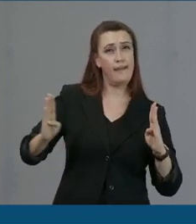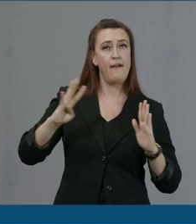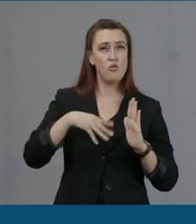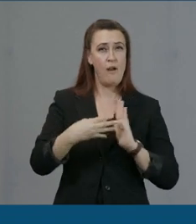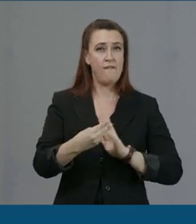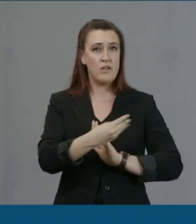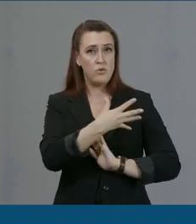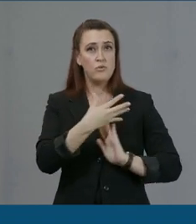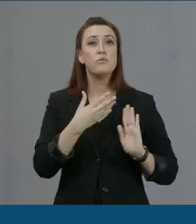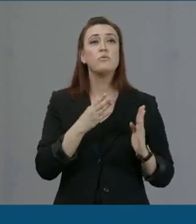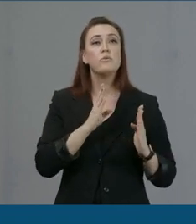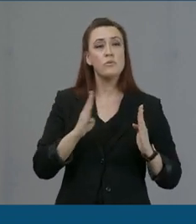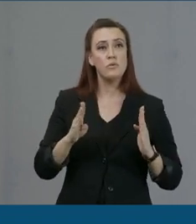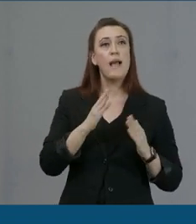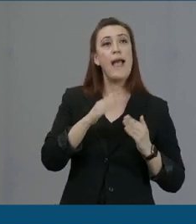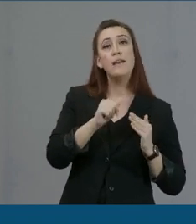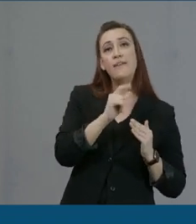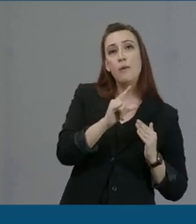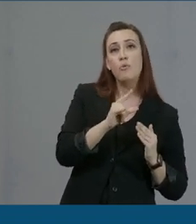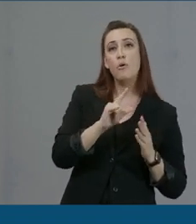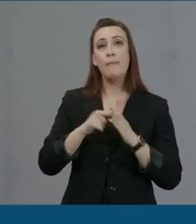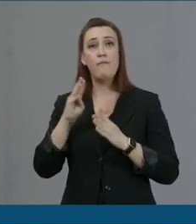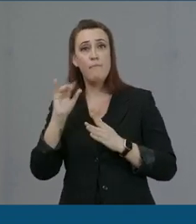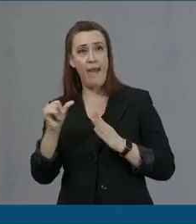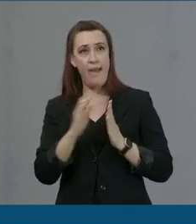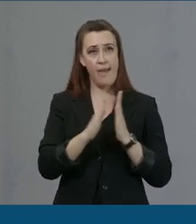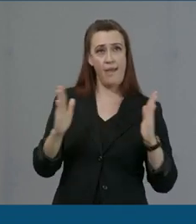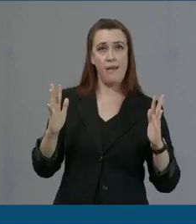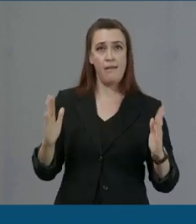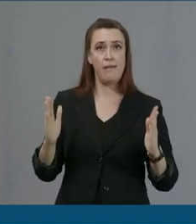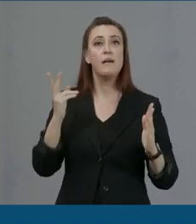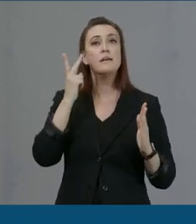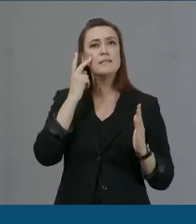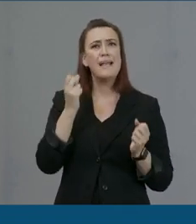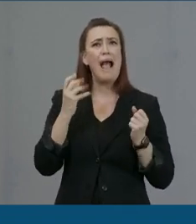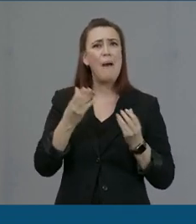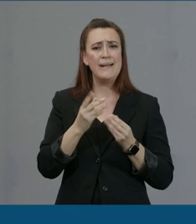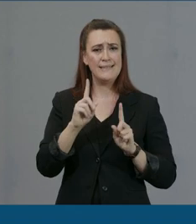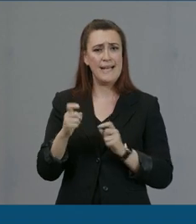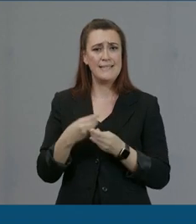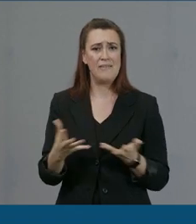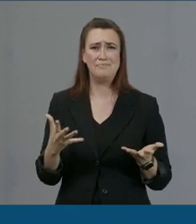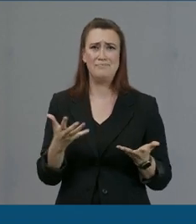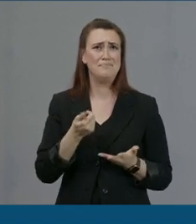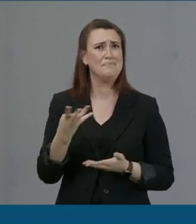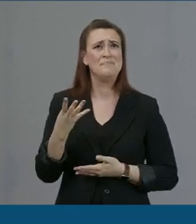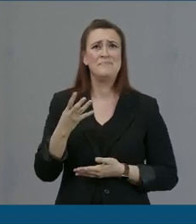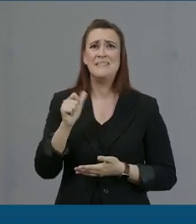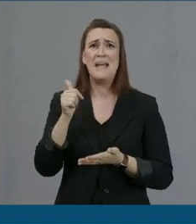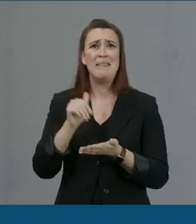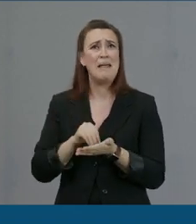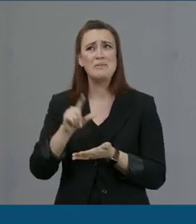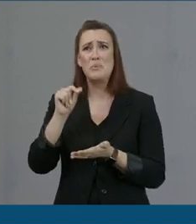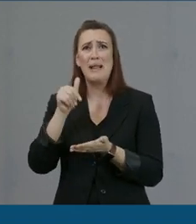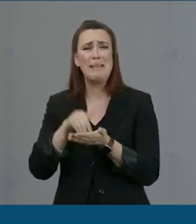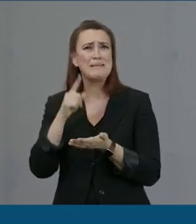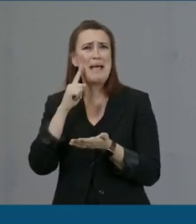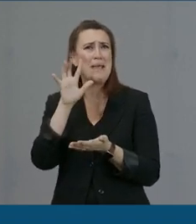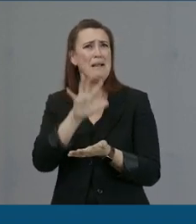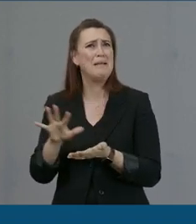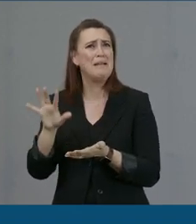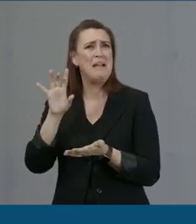and the first part of May. This represents tens of thousands of tests, I think somewhere upwards